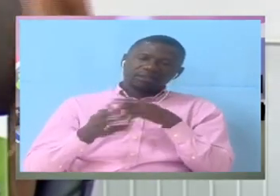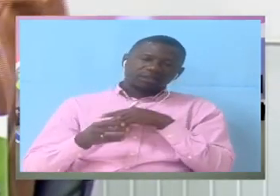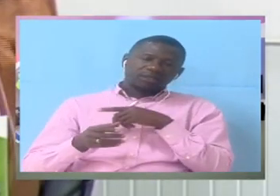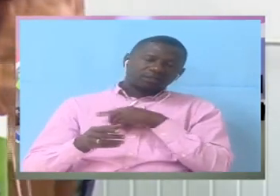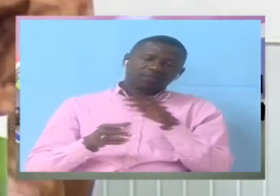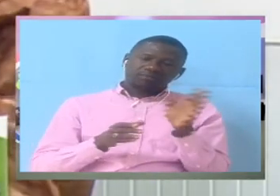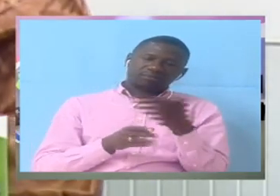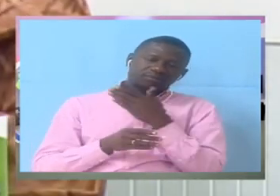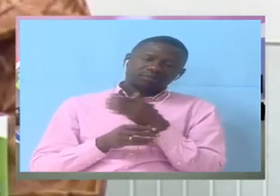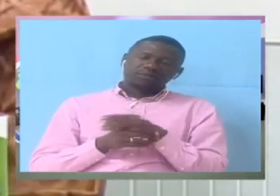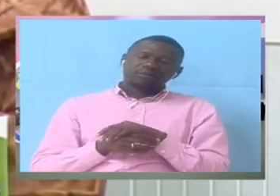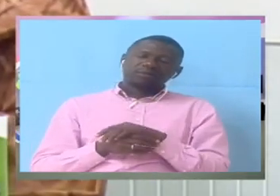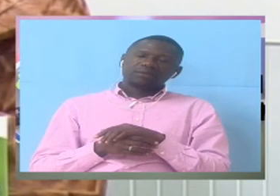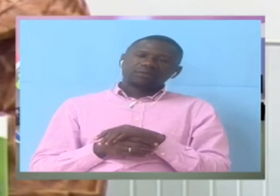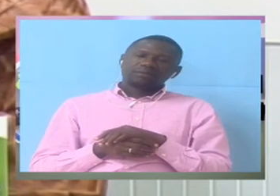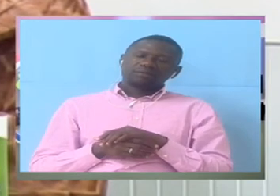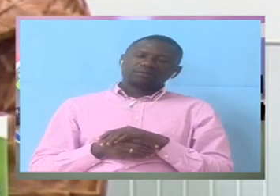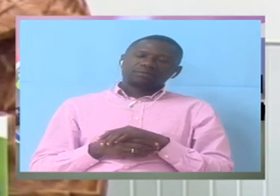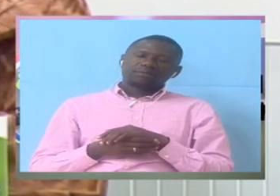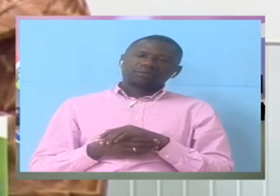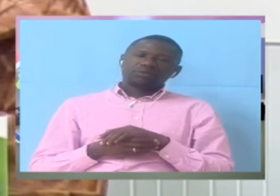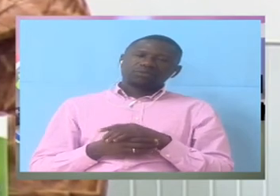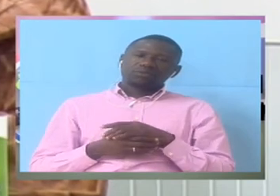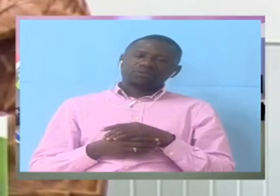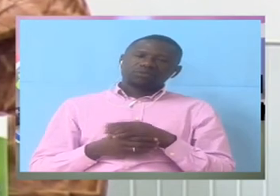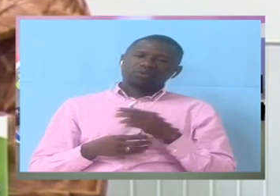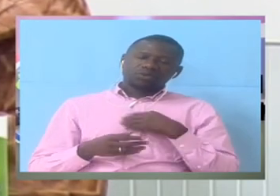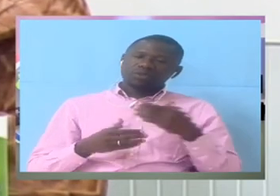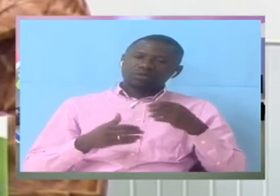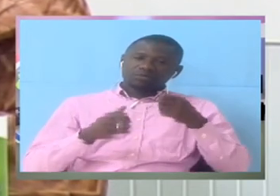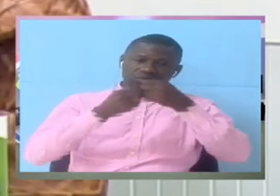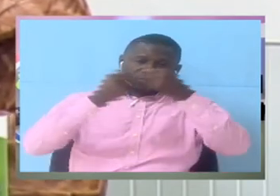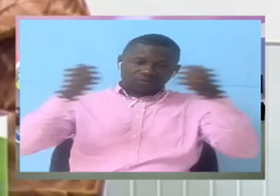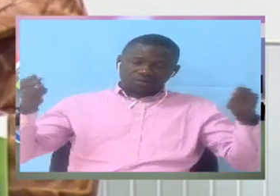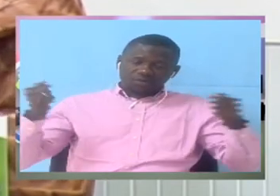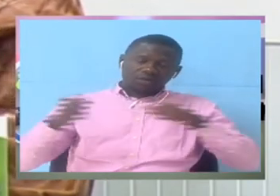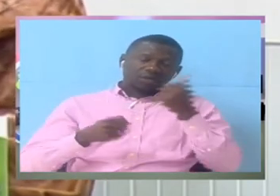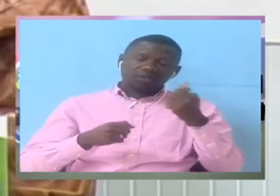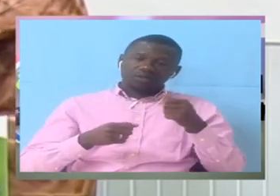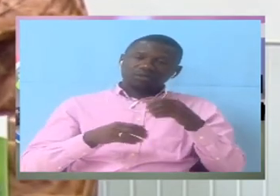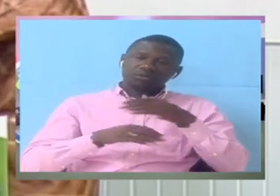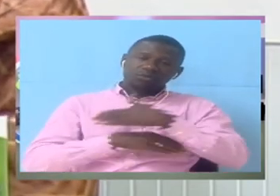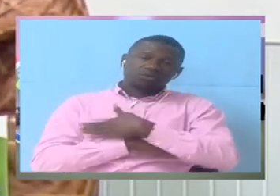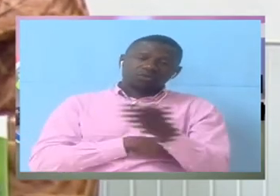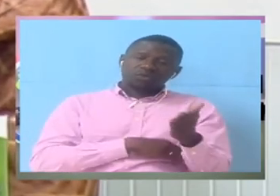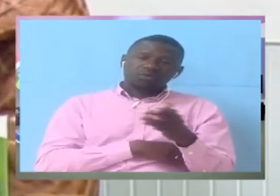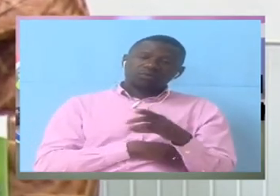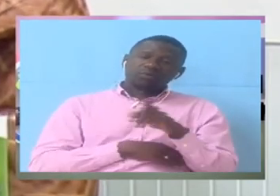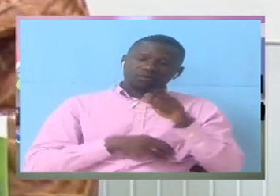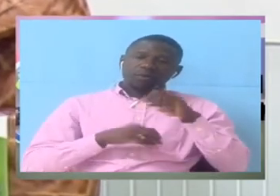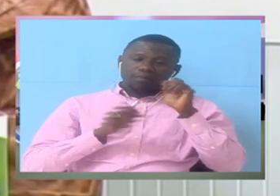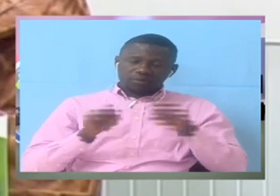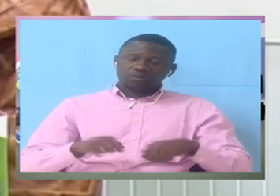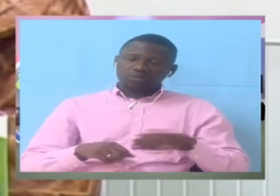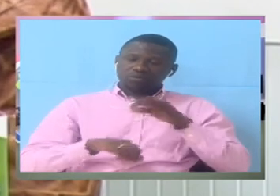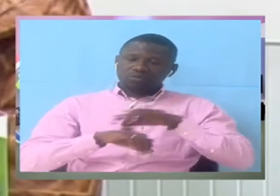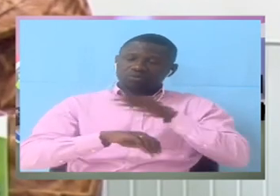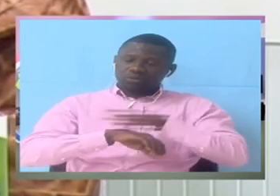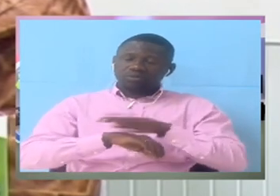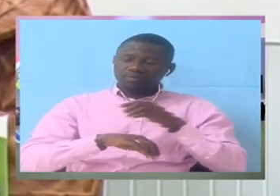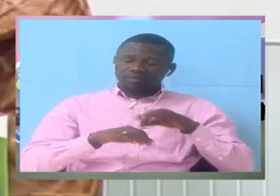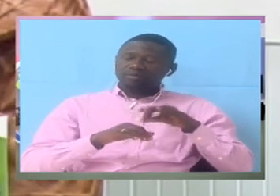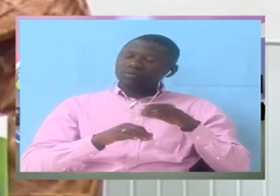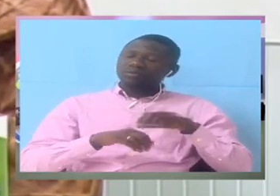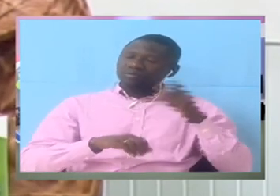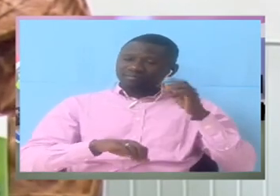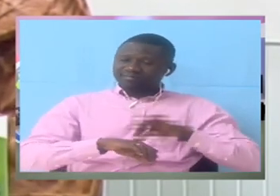parentir oto membe nyato. Those that are at window and at the door. Susula lienki. So that the mosquitoes would bite us. In 20 liter